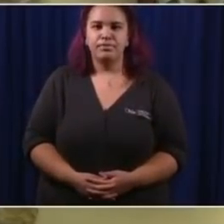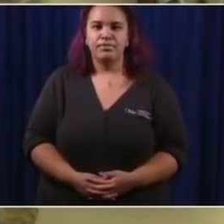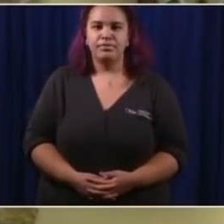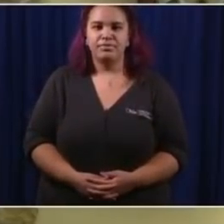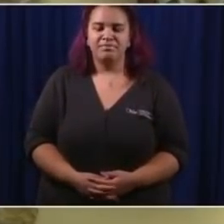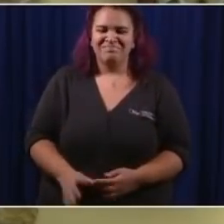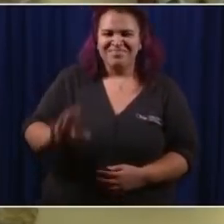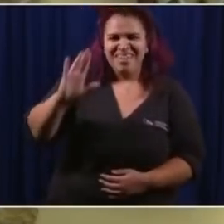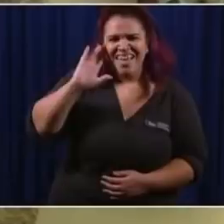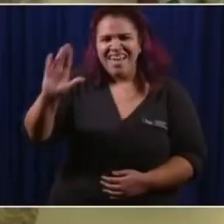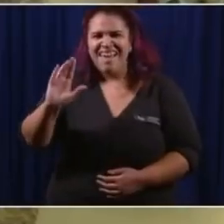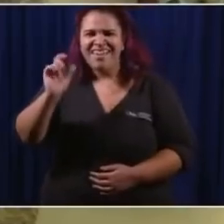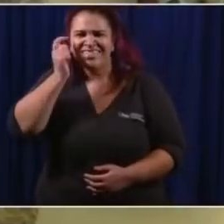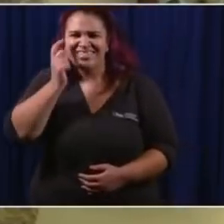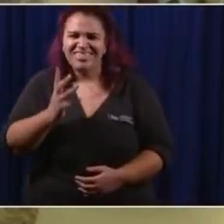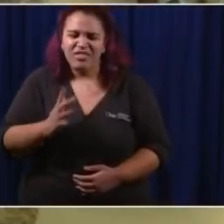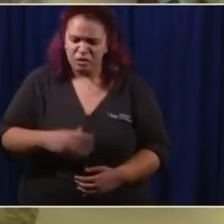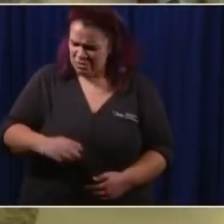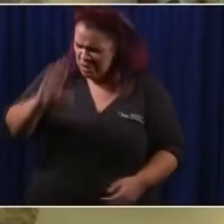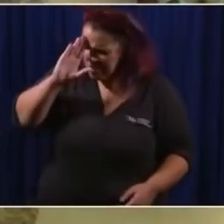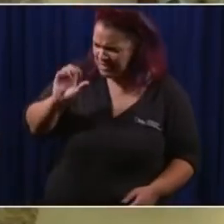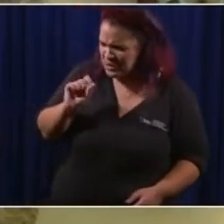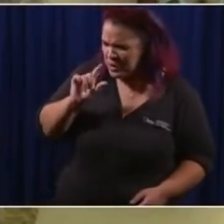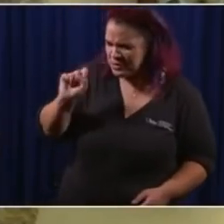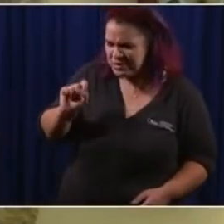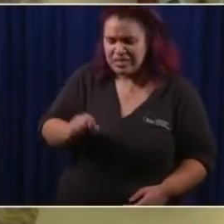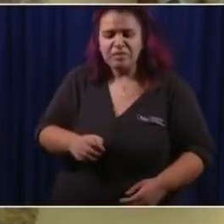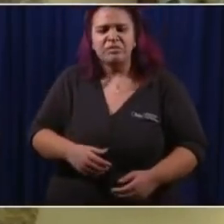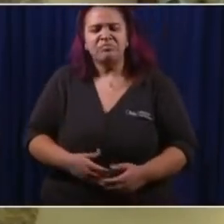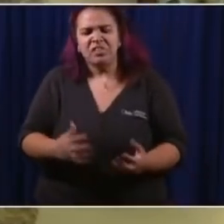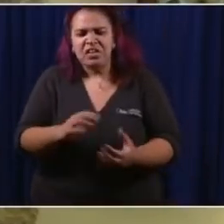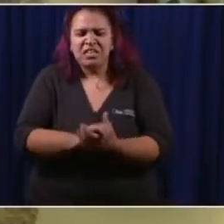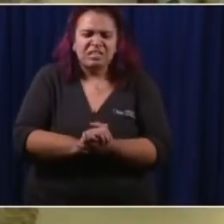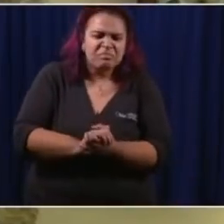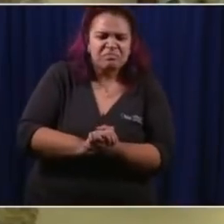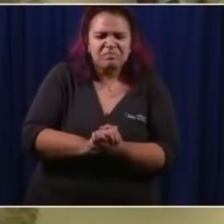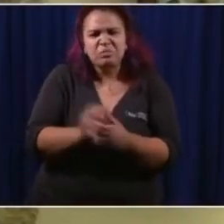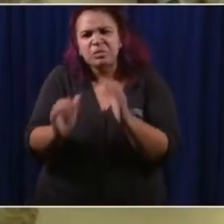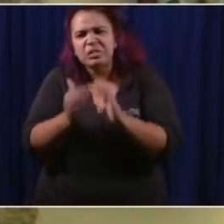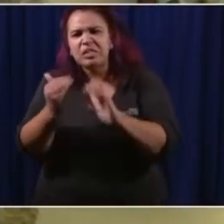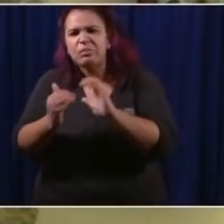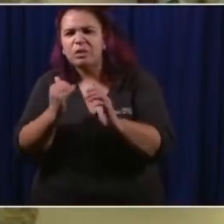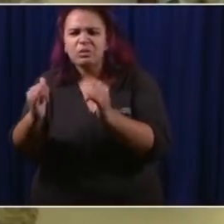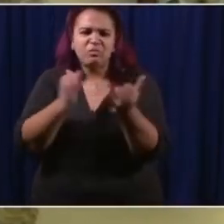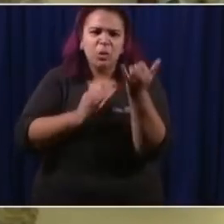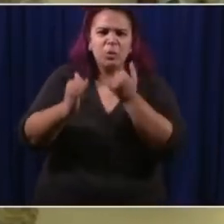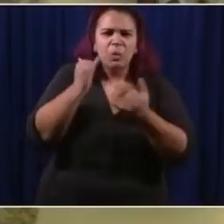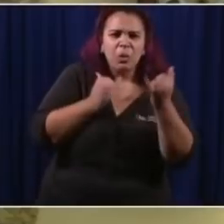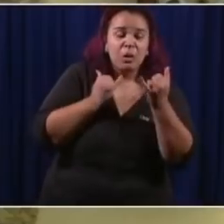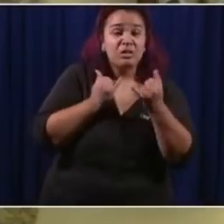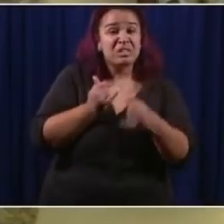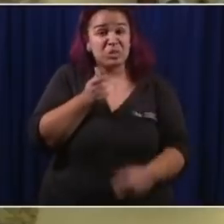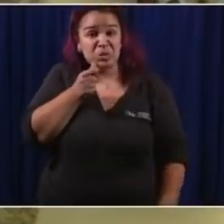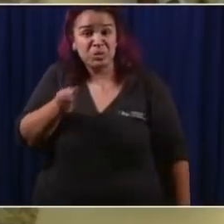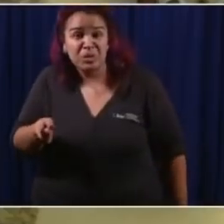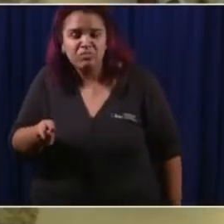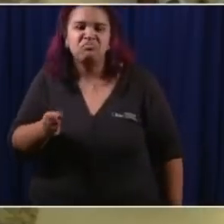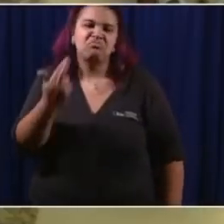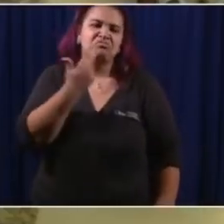Hey, Governor. Thank you for doing Scott. this again. I've gotten a couple emails and a couple calls from some restaurant